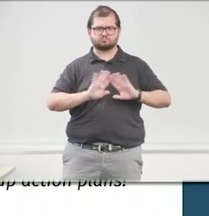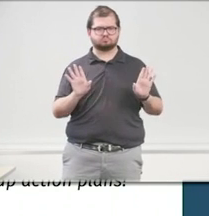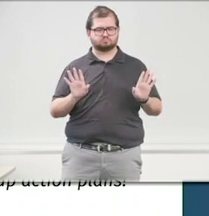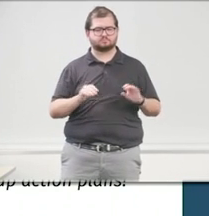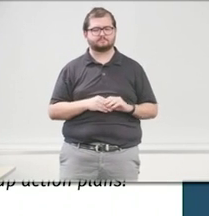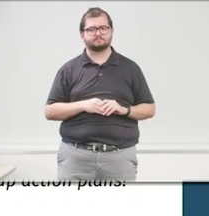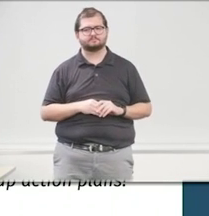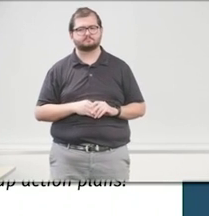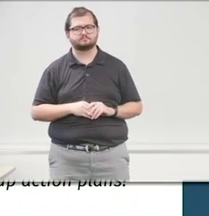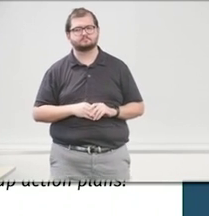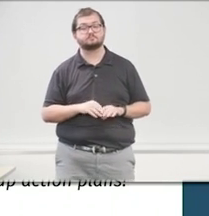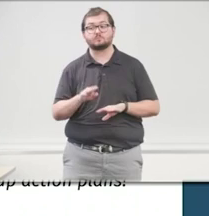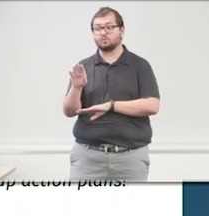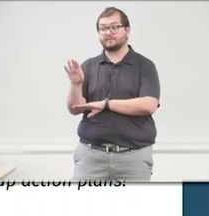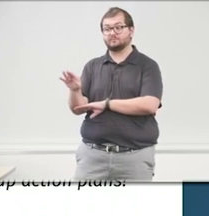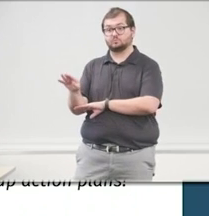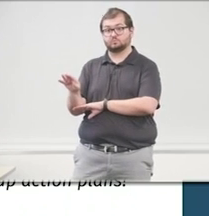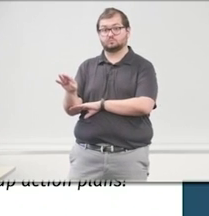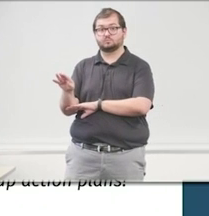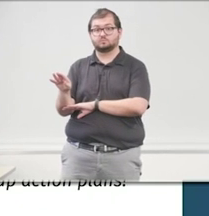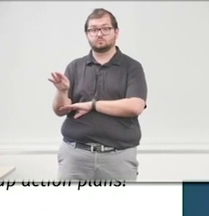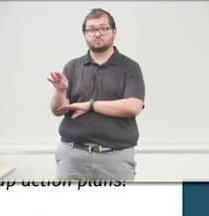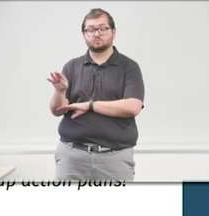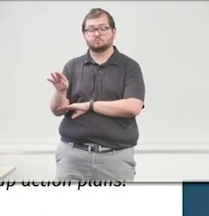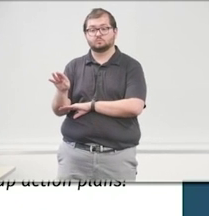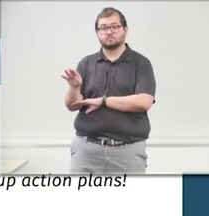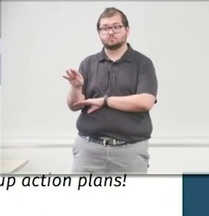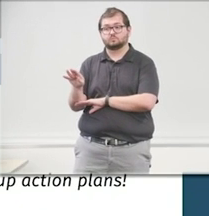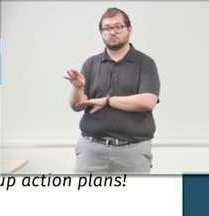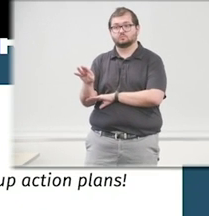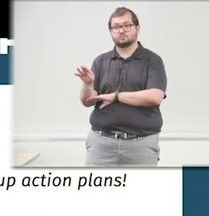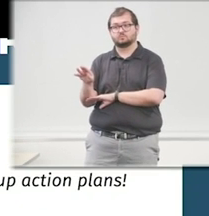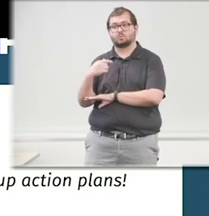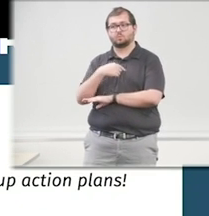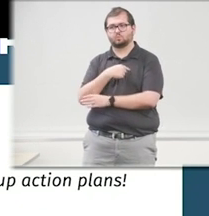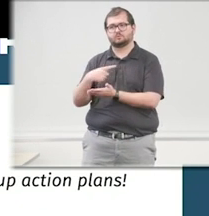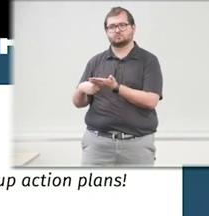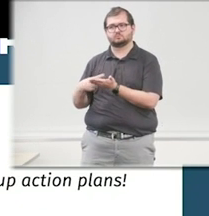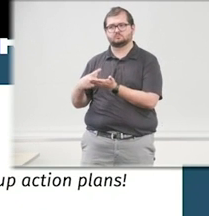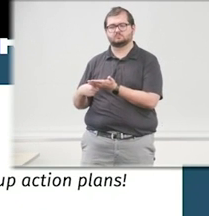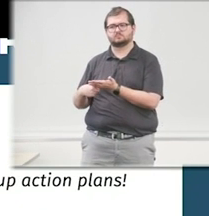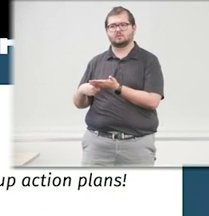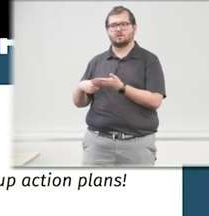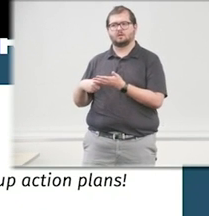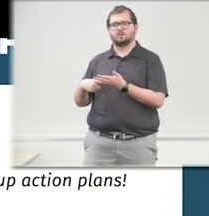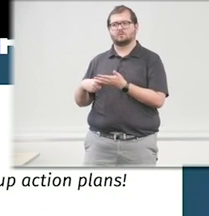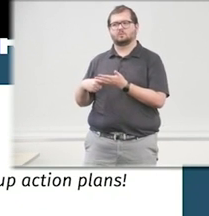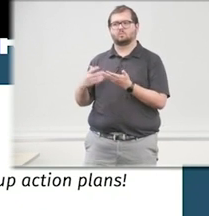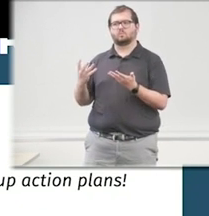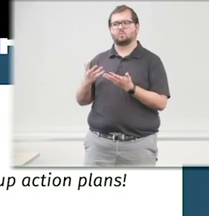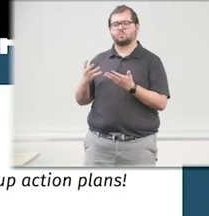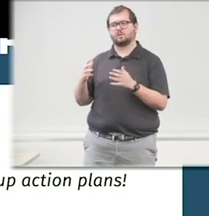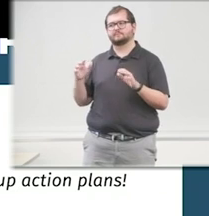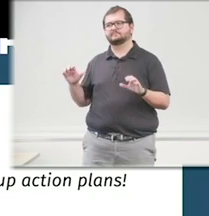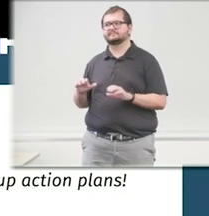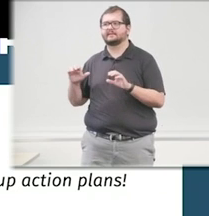In the afternoon, we talked about what actions our agency or